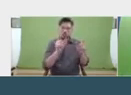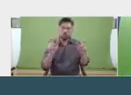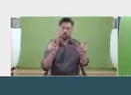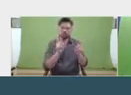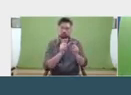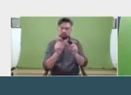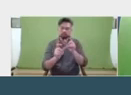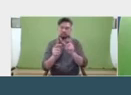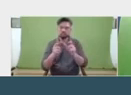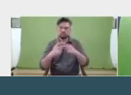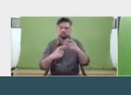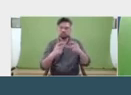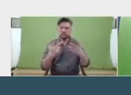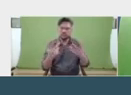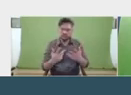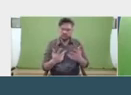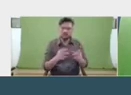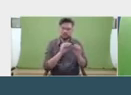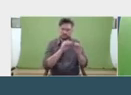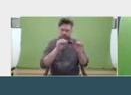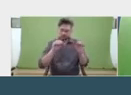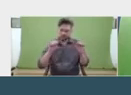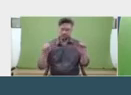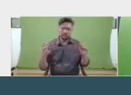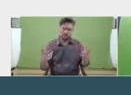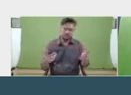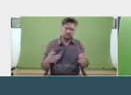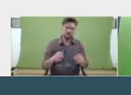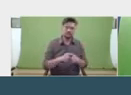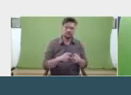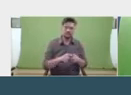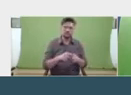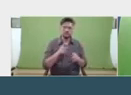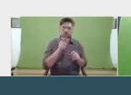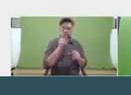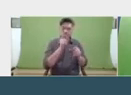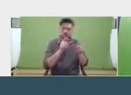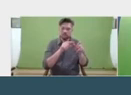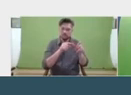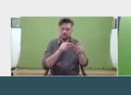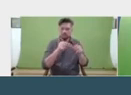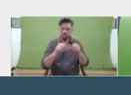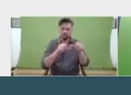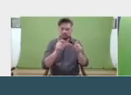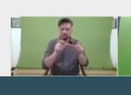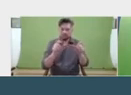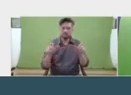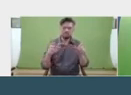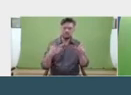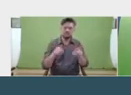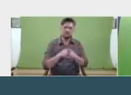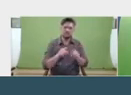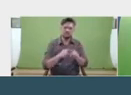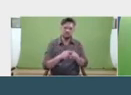part who which is which played its part in defining typologies of words so for example uh